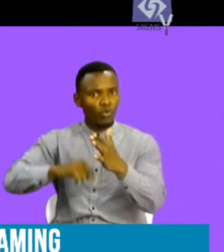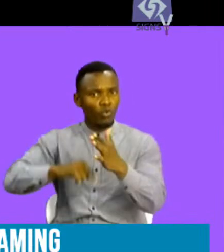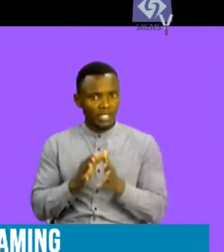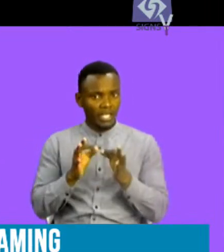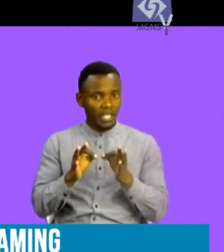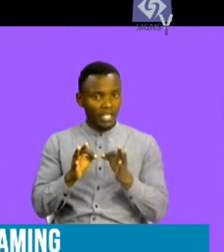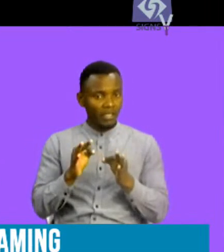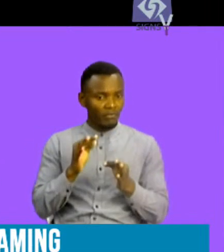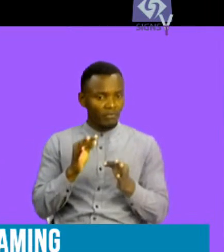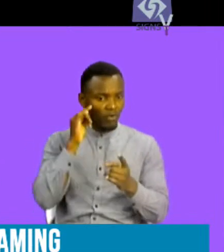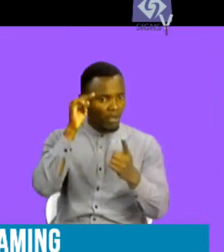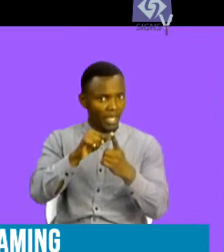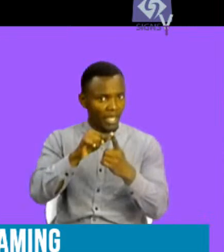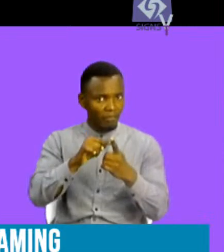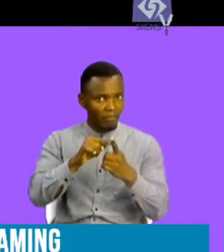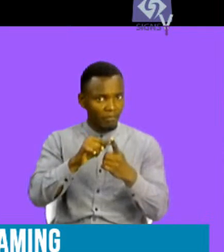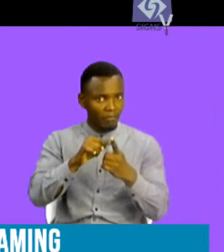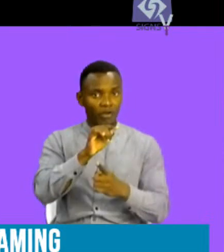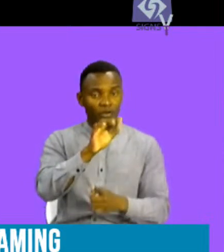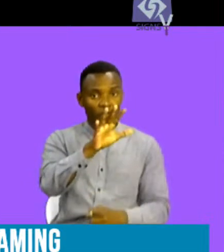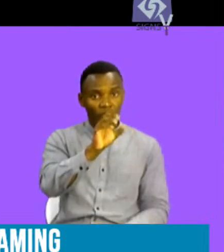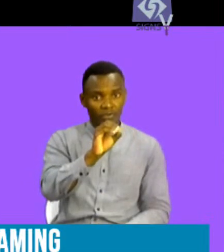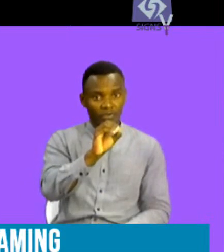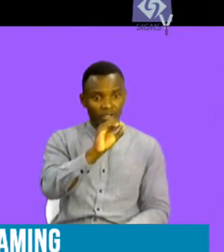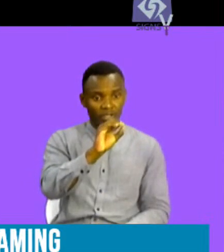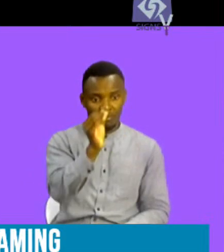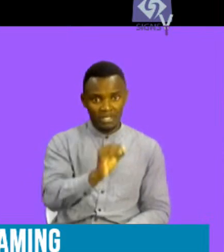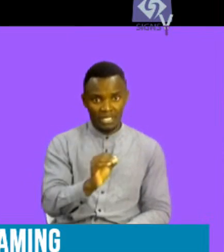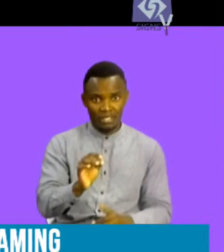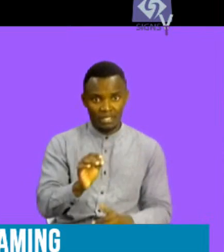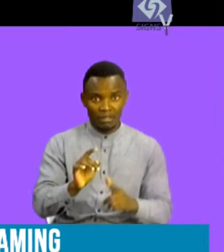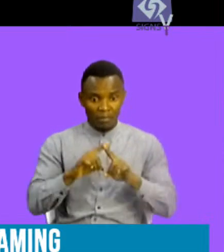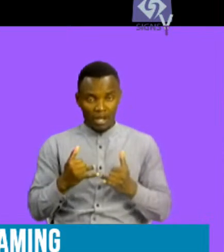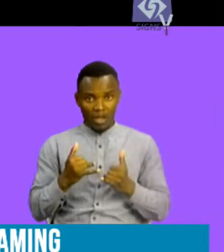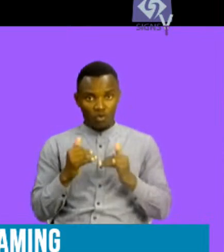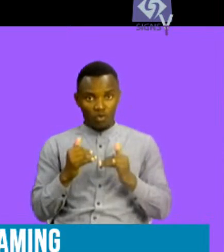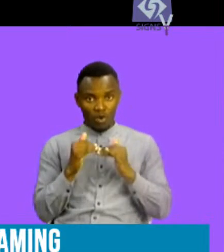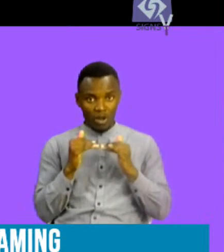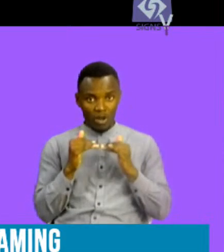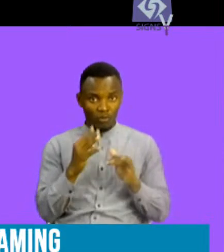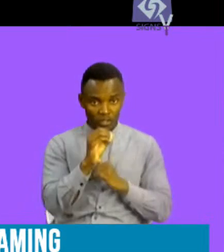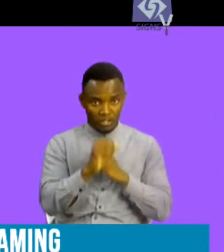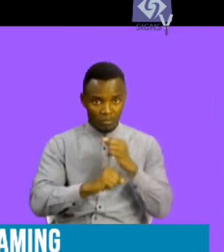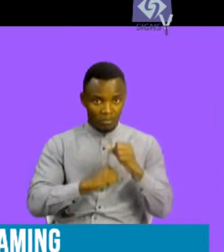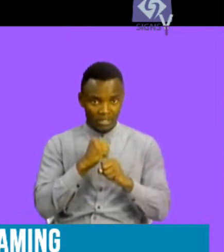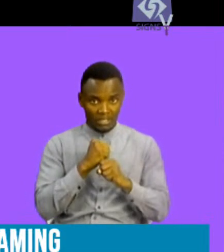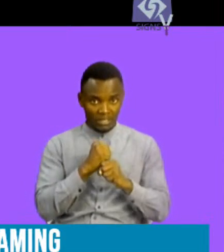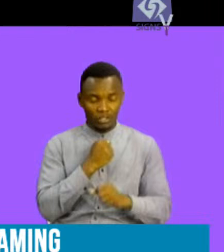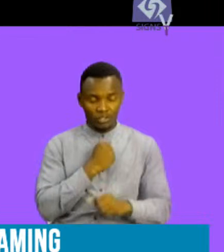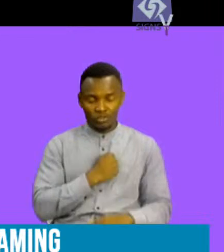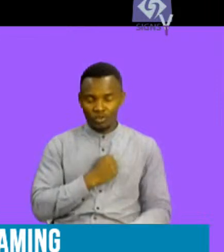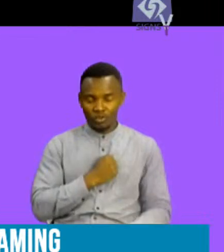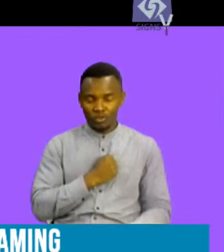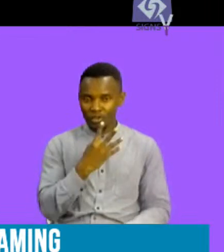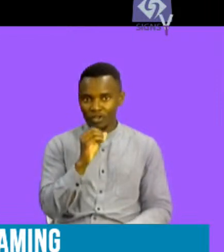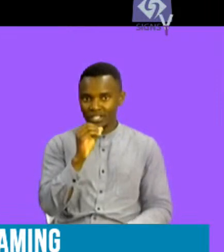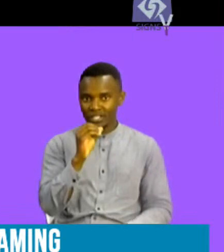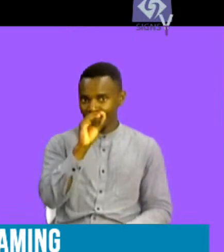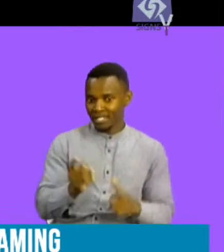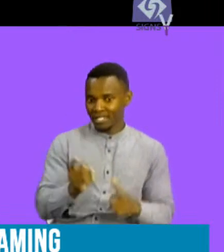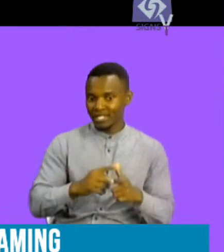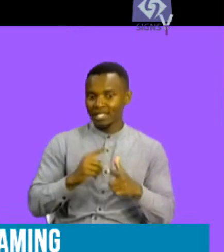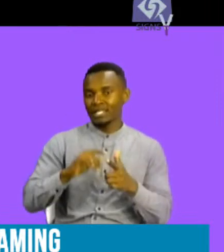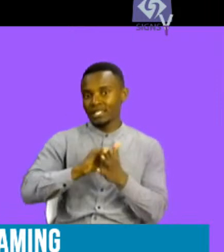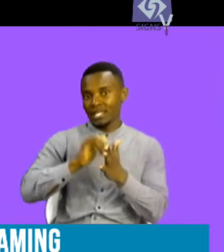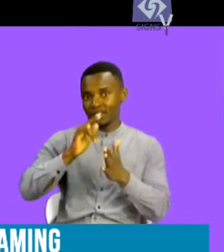and got 40%, we are somewhere. If we improved from 50% to 60%, we are somewhere. So we are looking at that person with